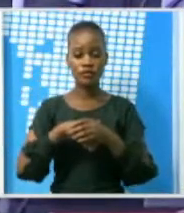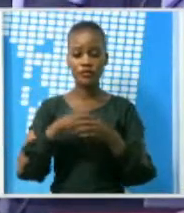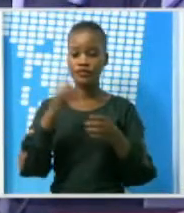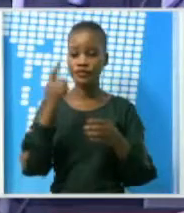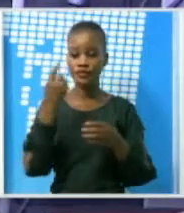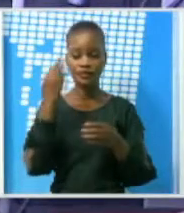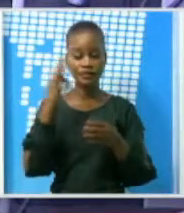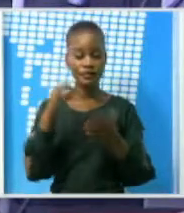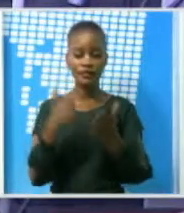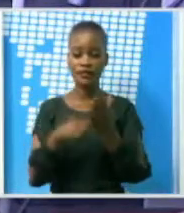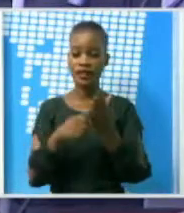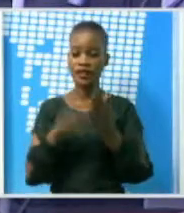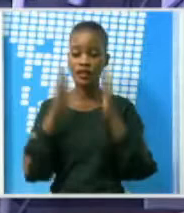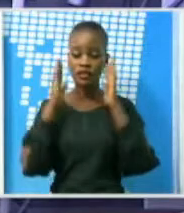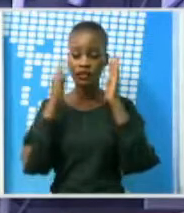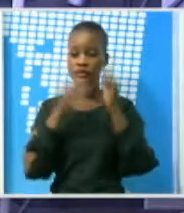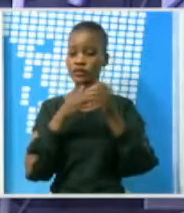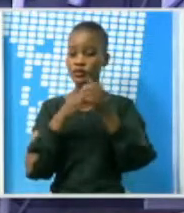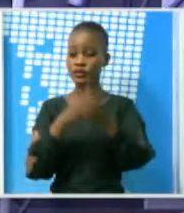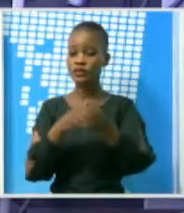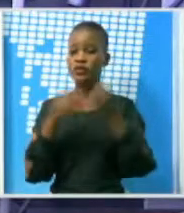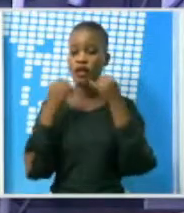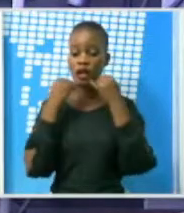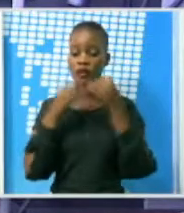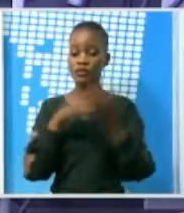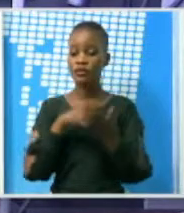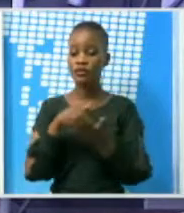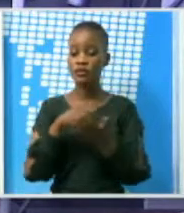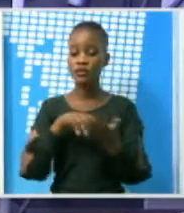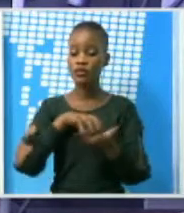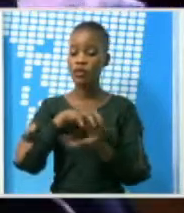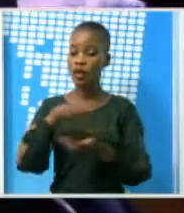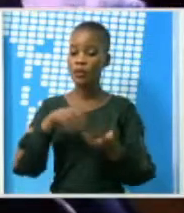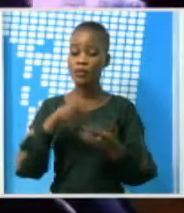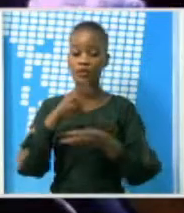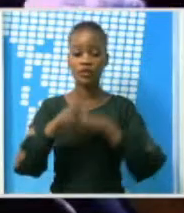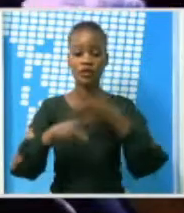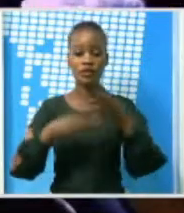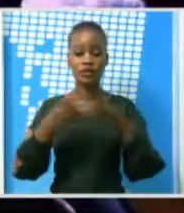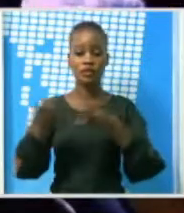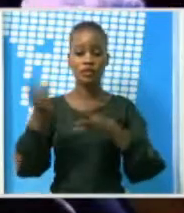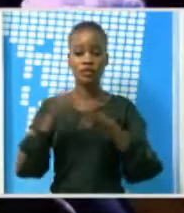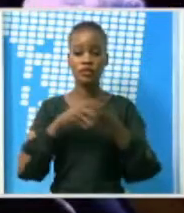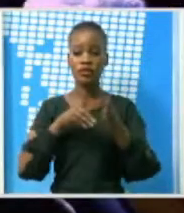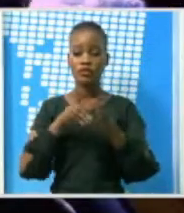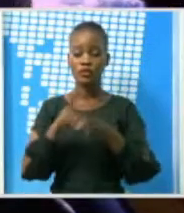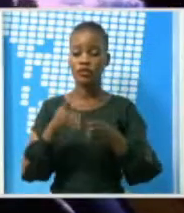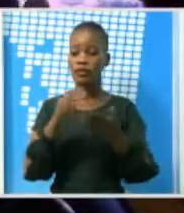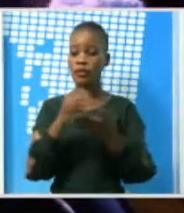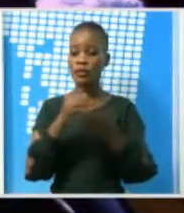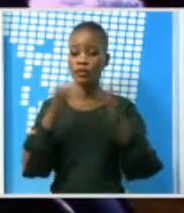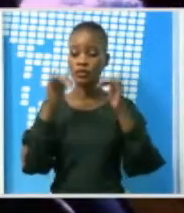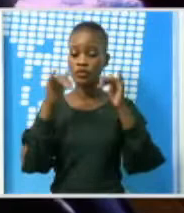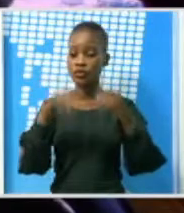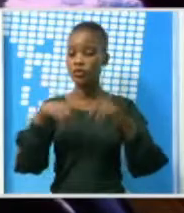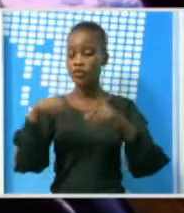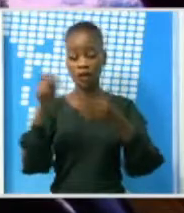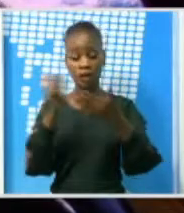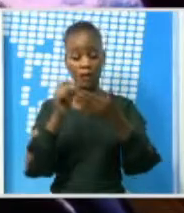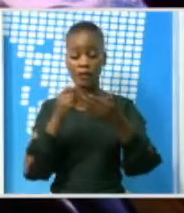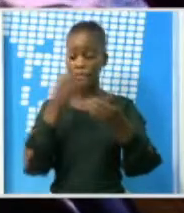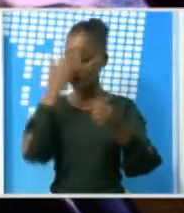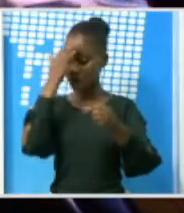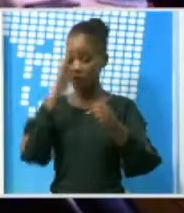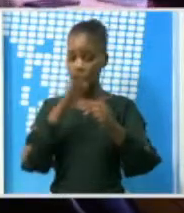major obstacles for these investors is the risk associated with the nation's inadequate infrastructure, but the permanent secretary claims that the funds